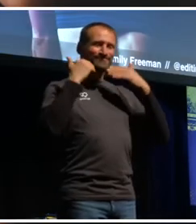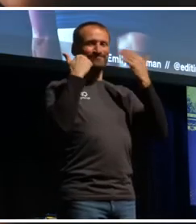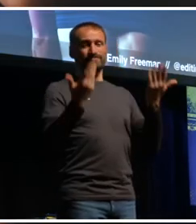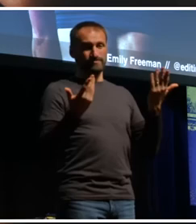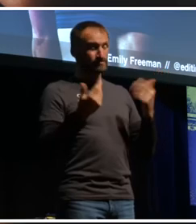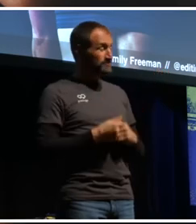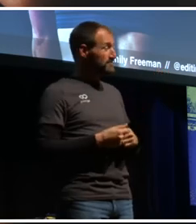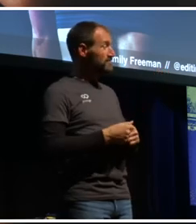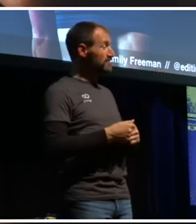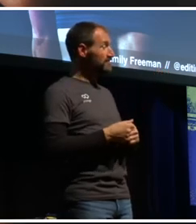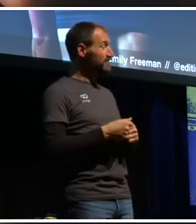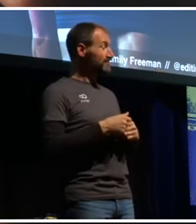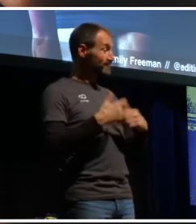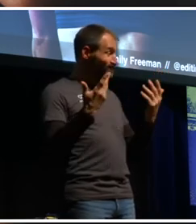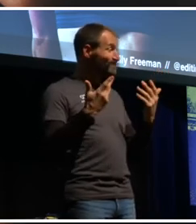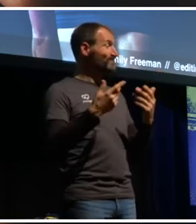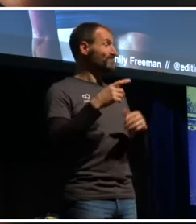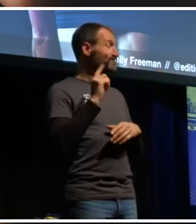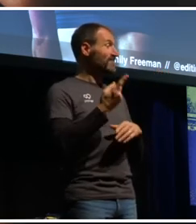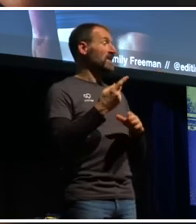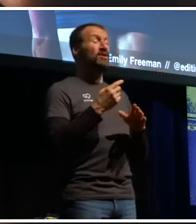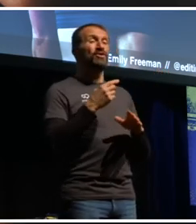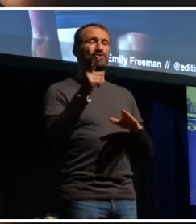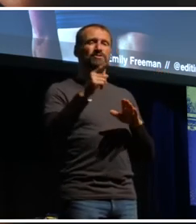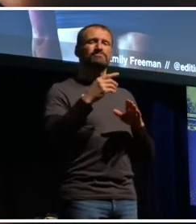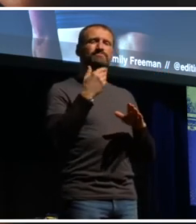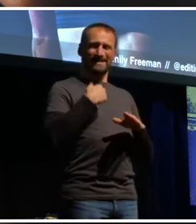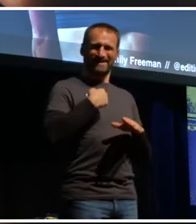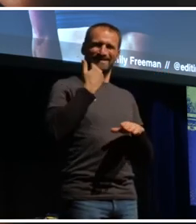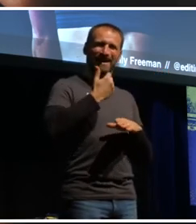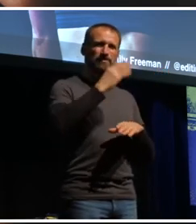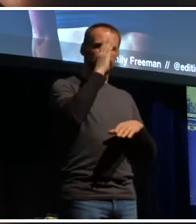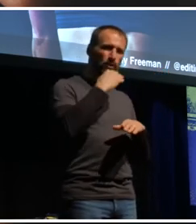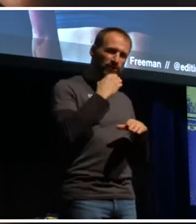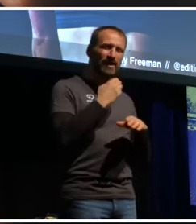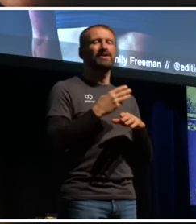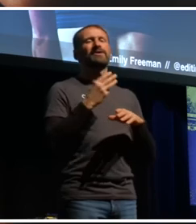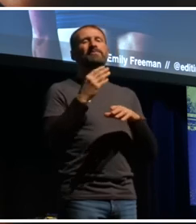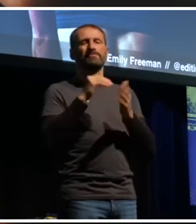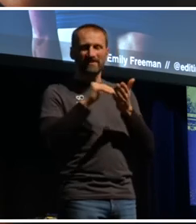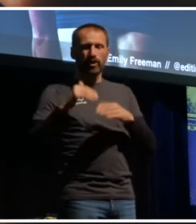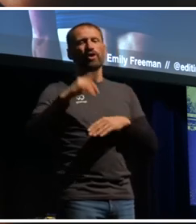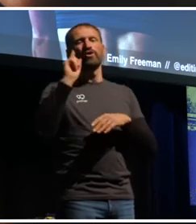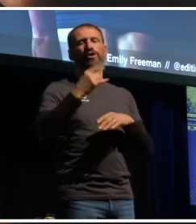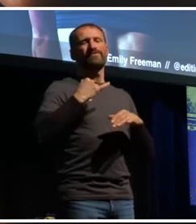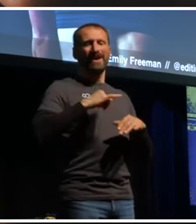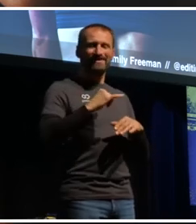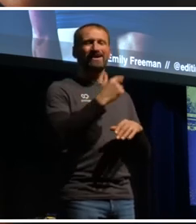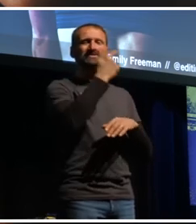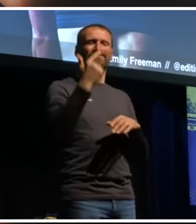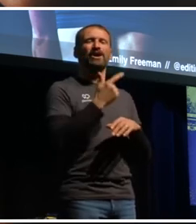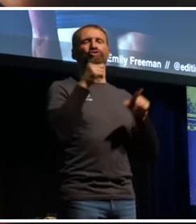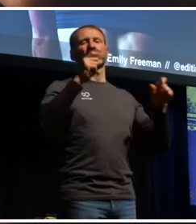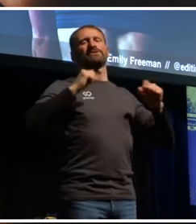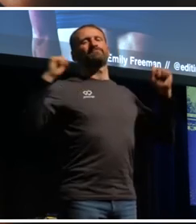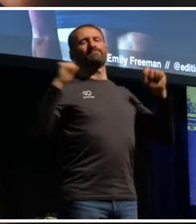was weightlifting on a strict schedule. I spent 2 hours in the gym every Monday, Wednesday, and Friday. It was the first thing I did in the morning, and it set